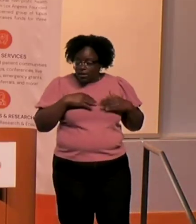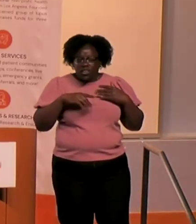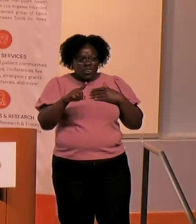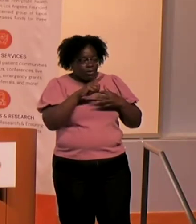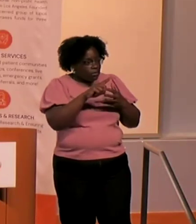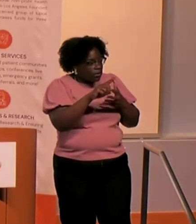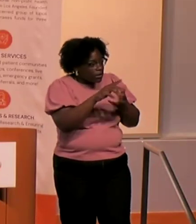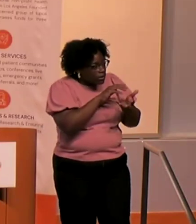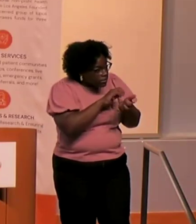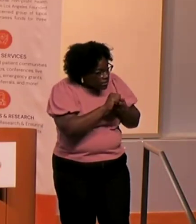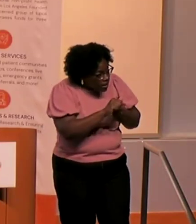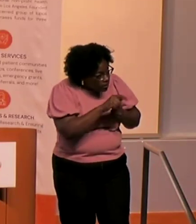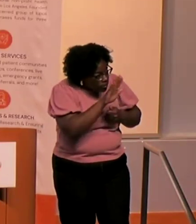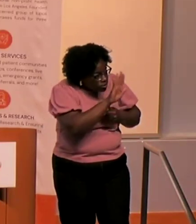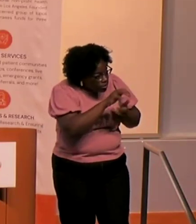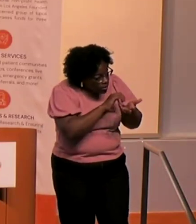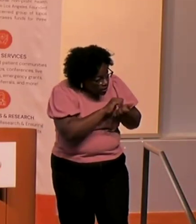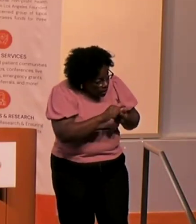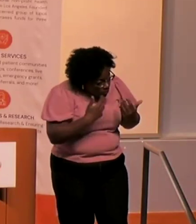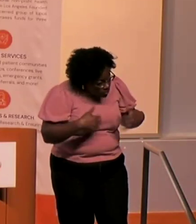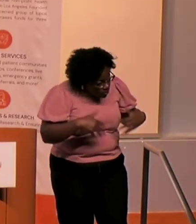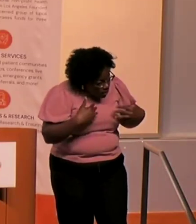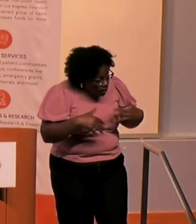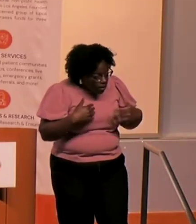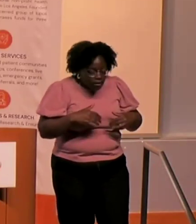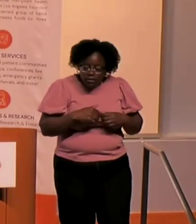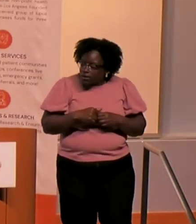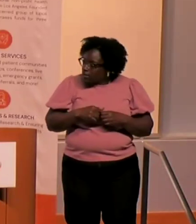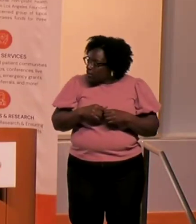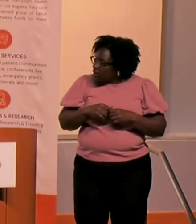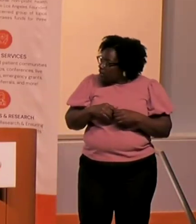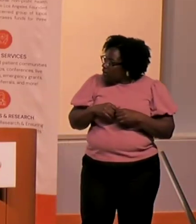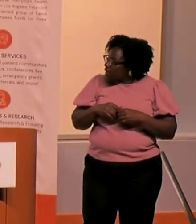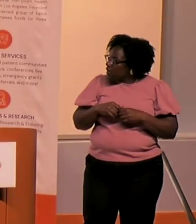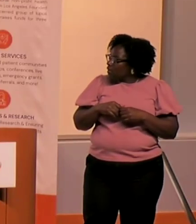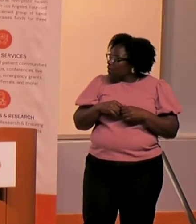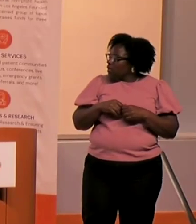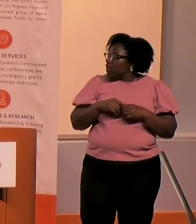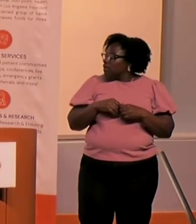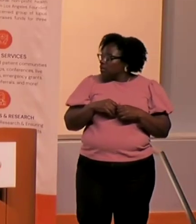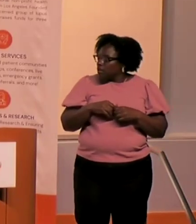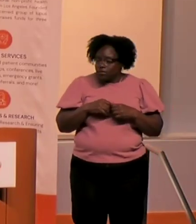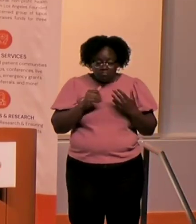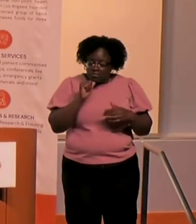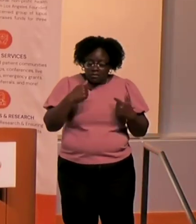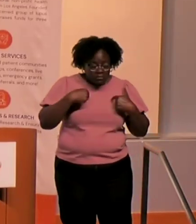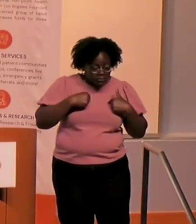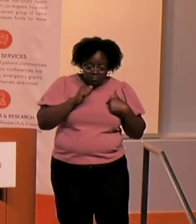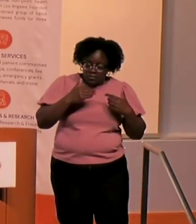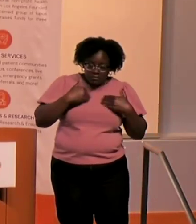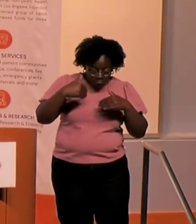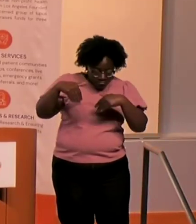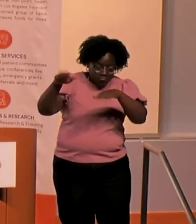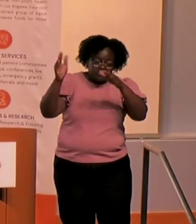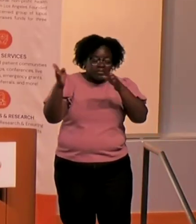goods. So like, it's, I mean, yeah, but you just let it roll. Like you said, they're not the one for you. And so you just